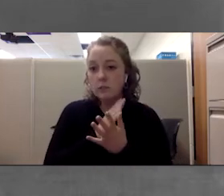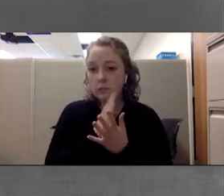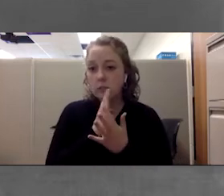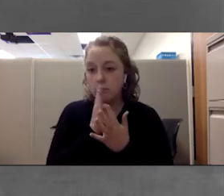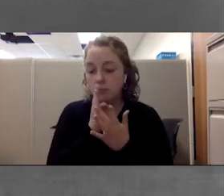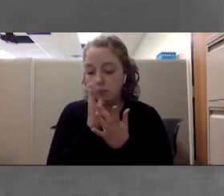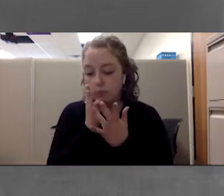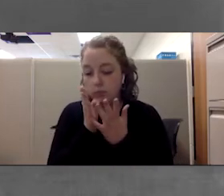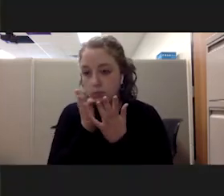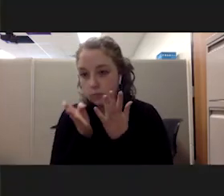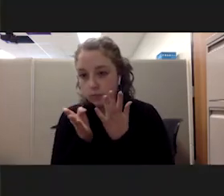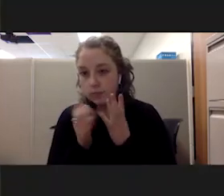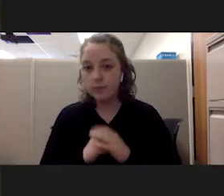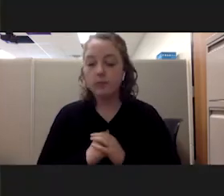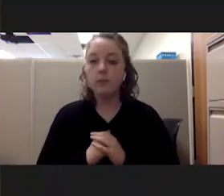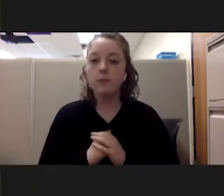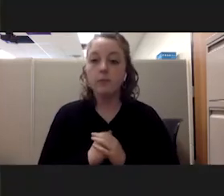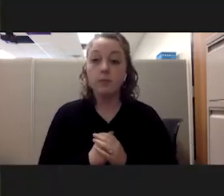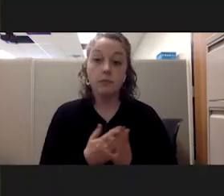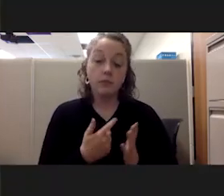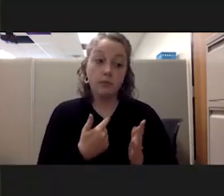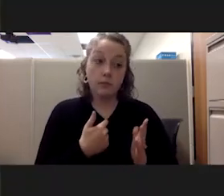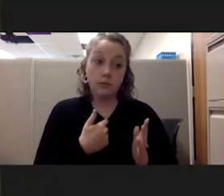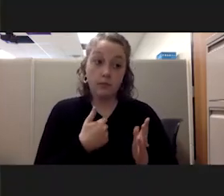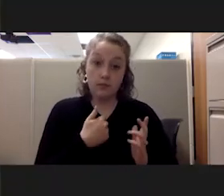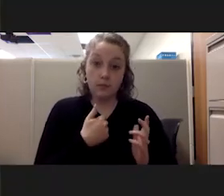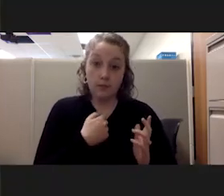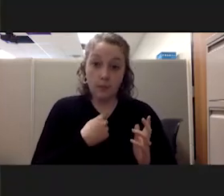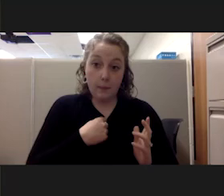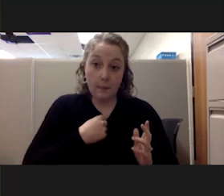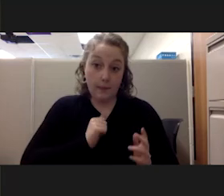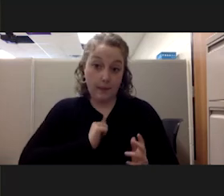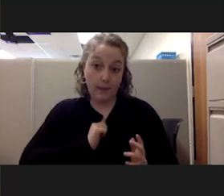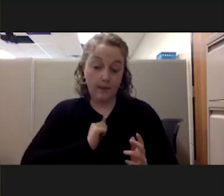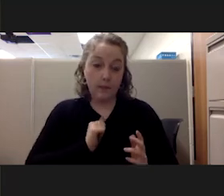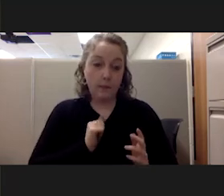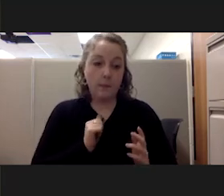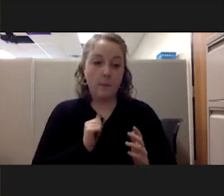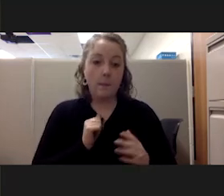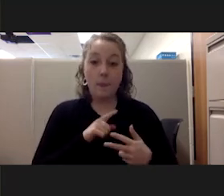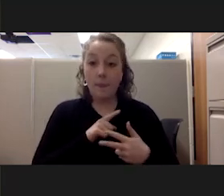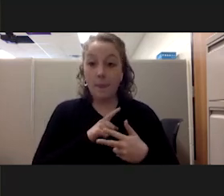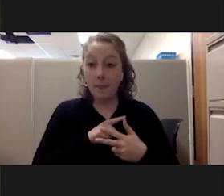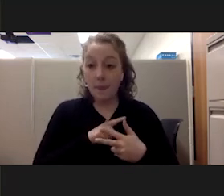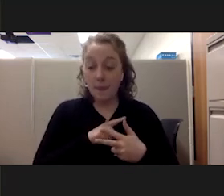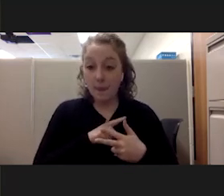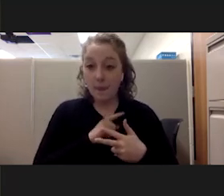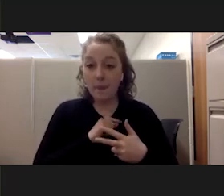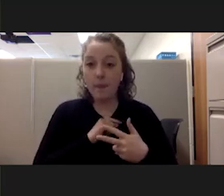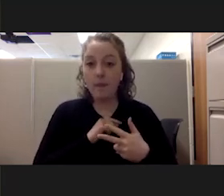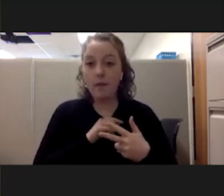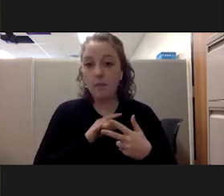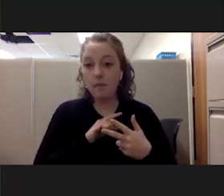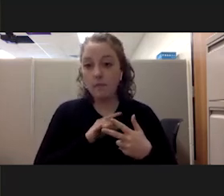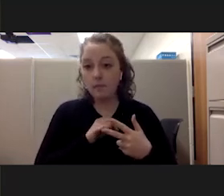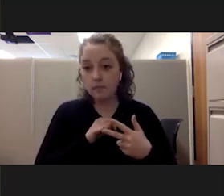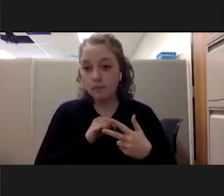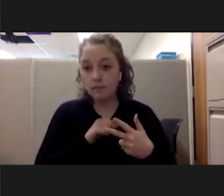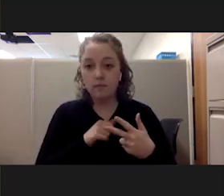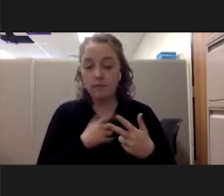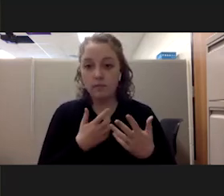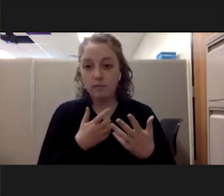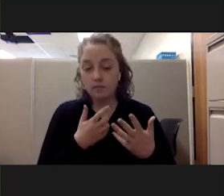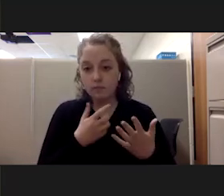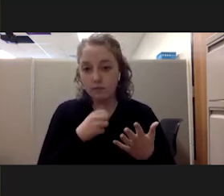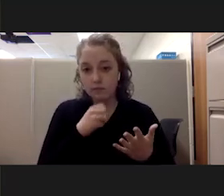that? I personally think that the very first option and the last option are not viable. So we're